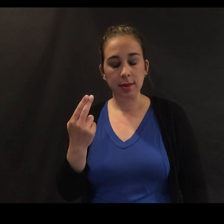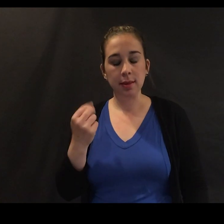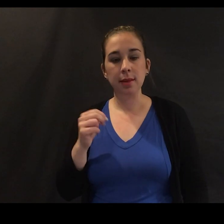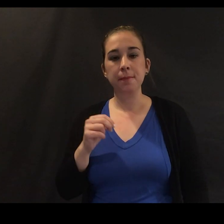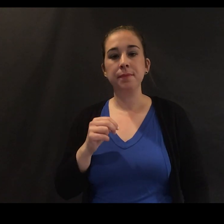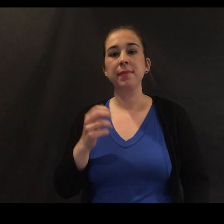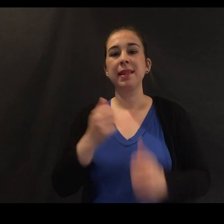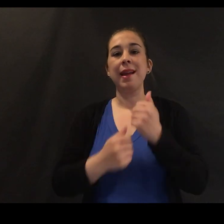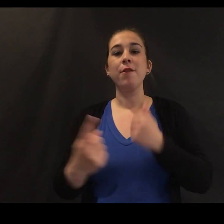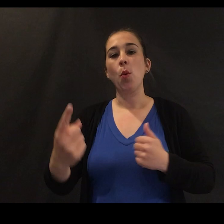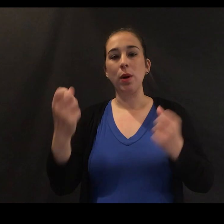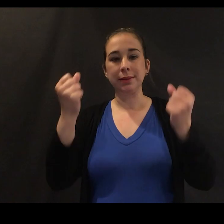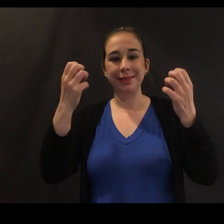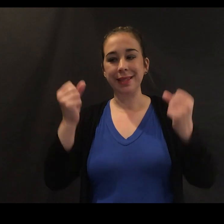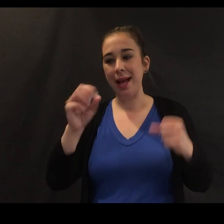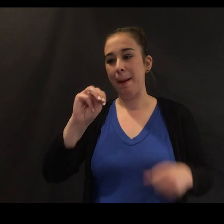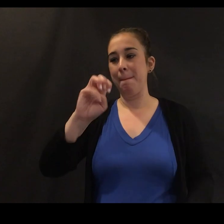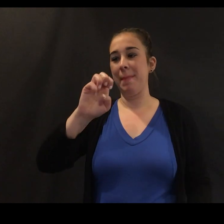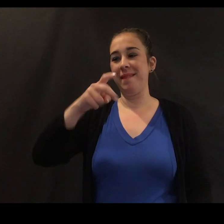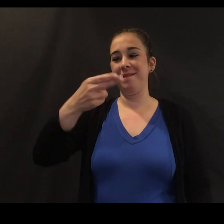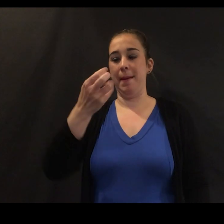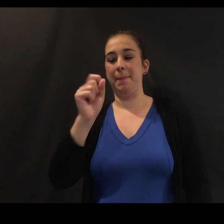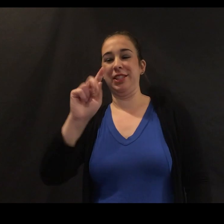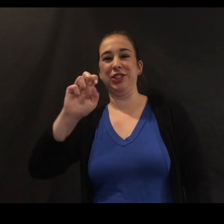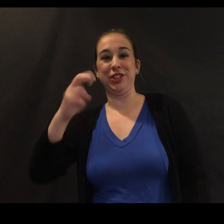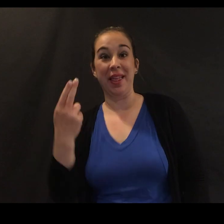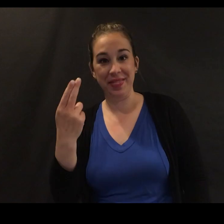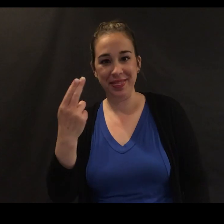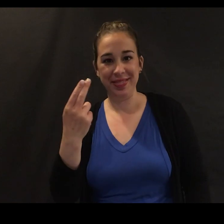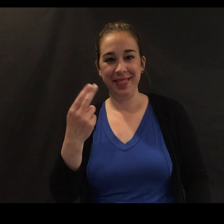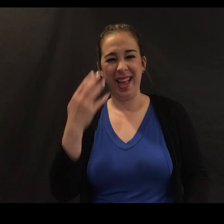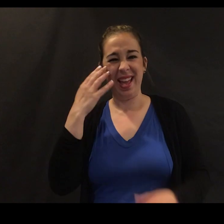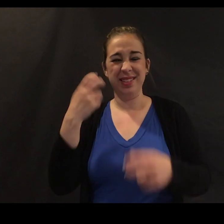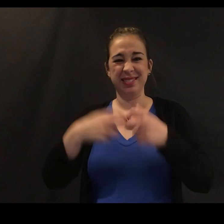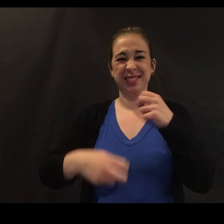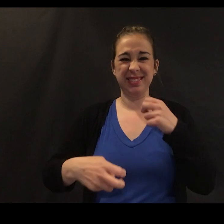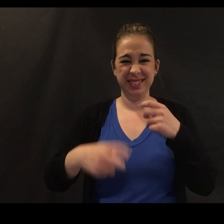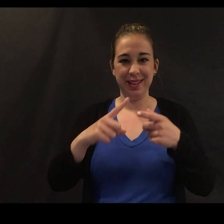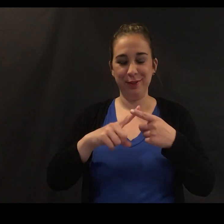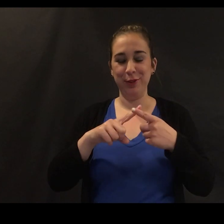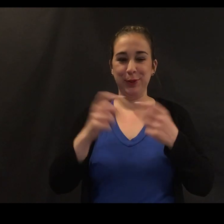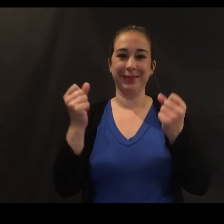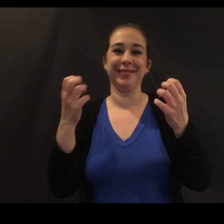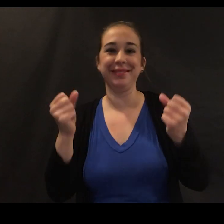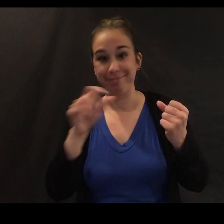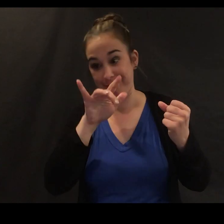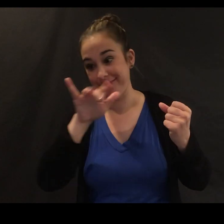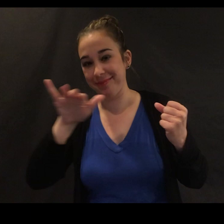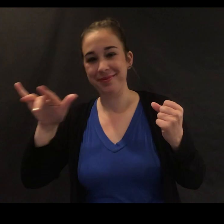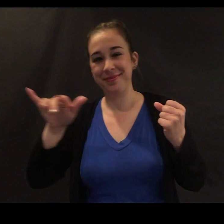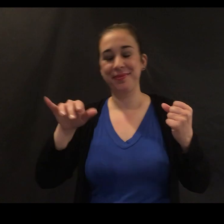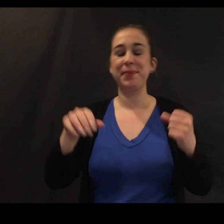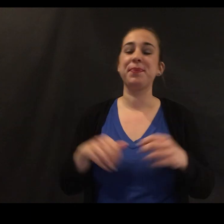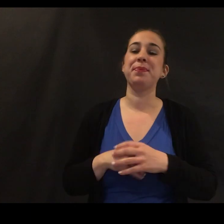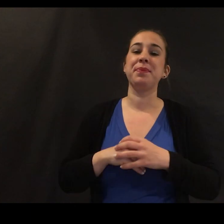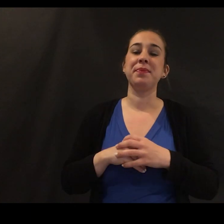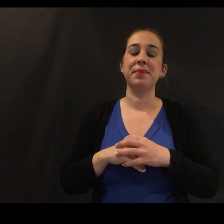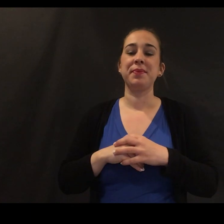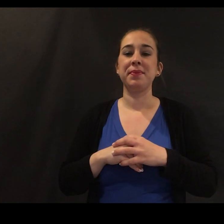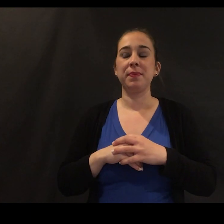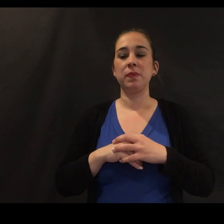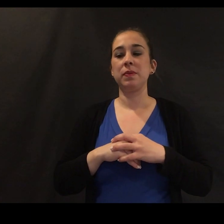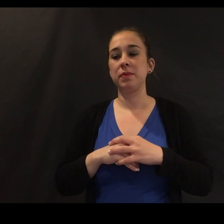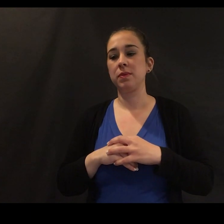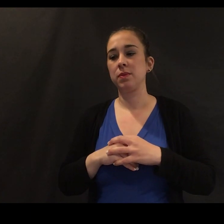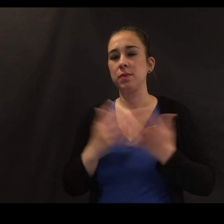Say Mephibosheth with me, okay? Really extra hard to say with your mask on, isn't it? Okay. Mephibosheth. Well,